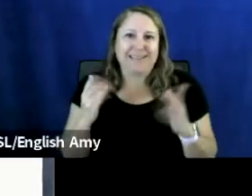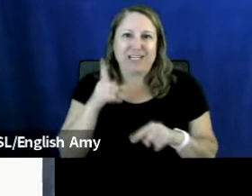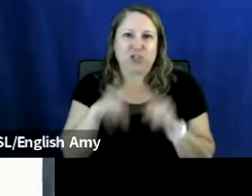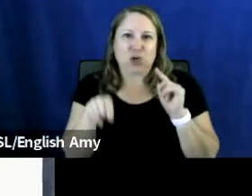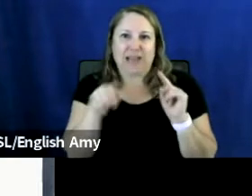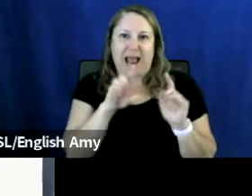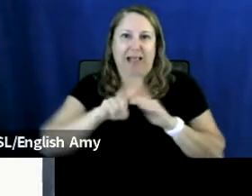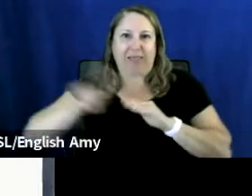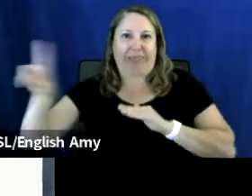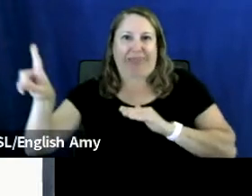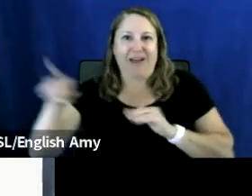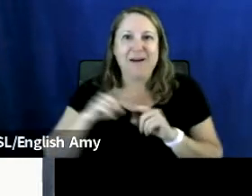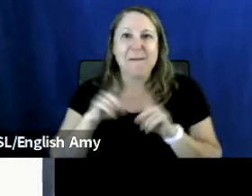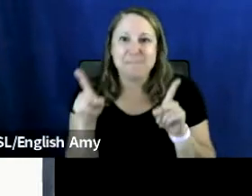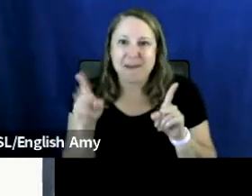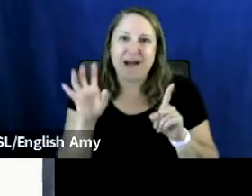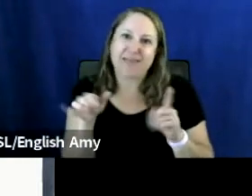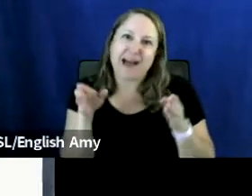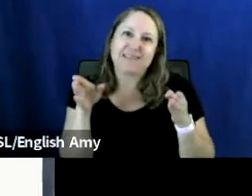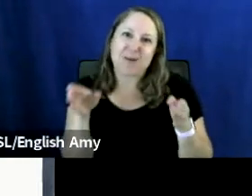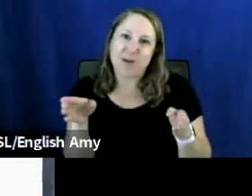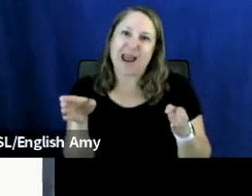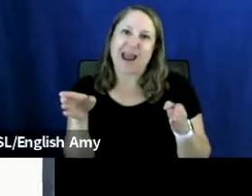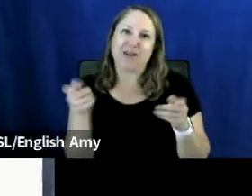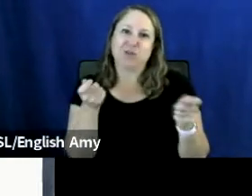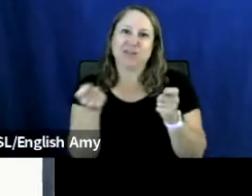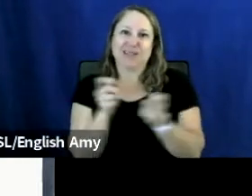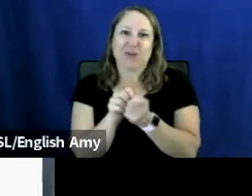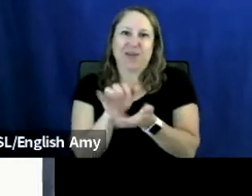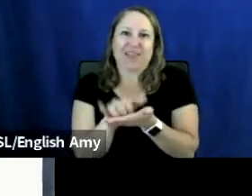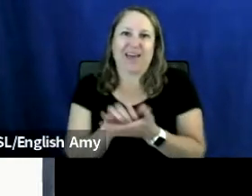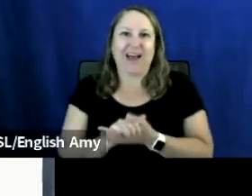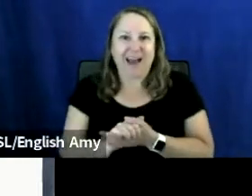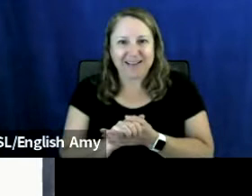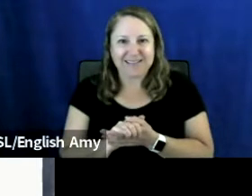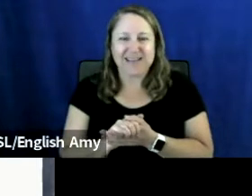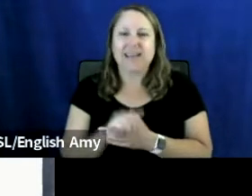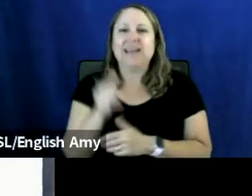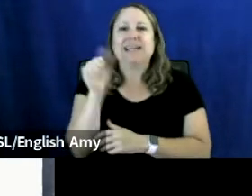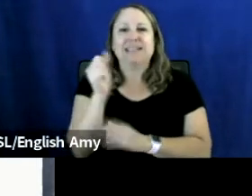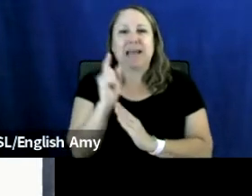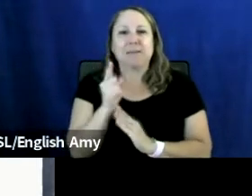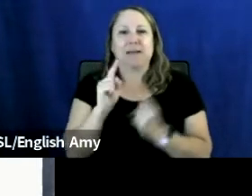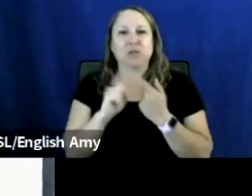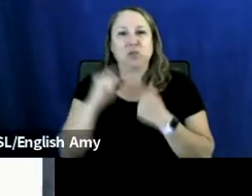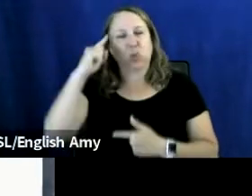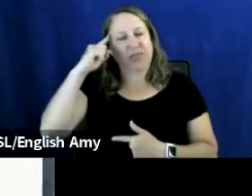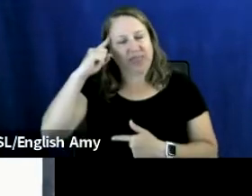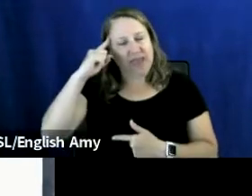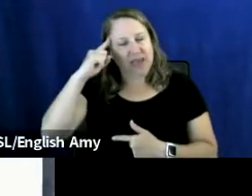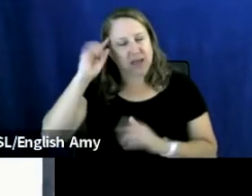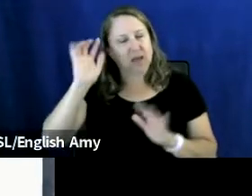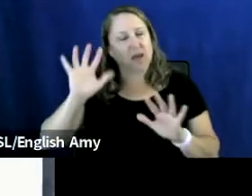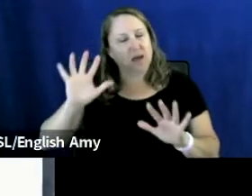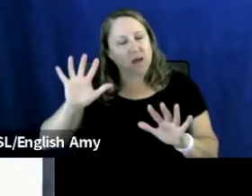like a way to work around that. And like, you just need 10 minutes to think, to like take your own